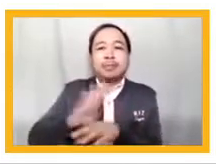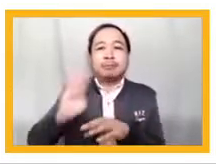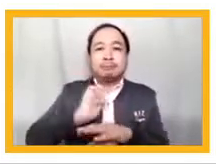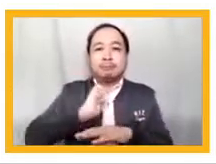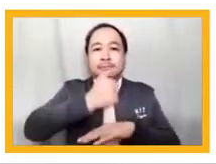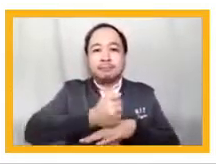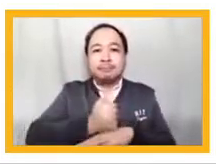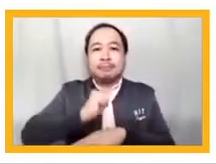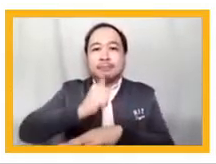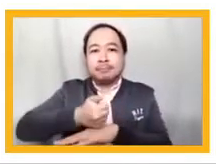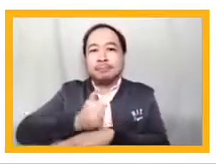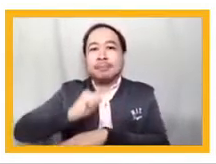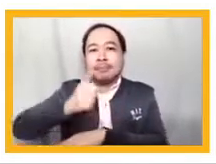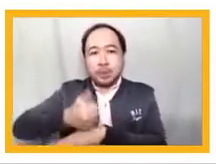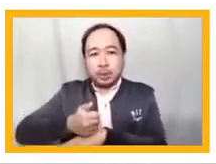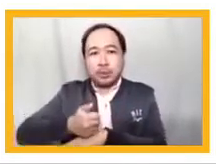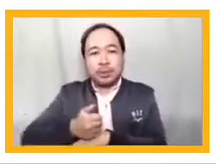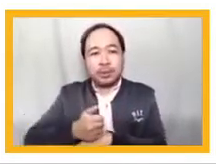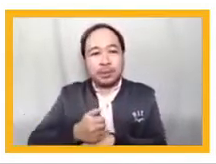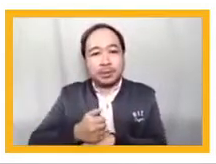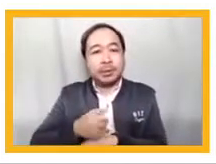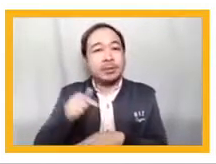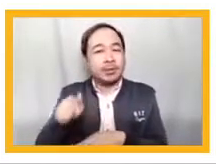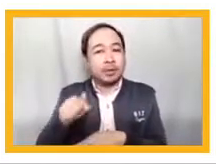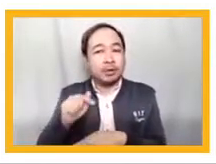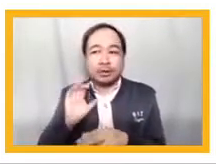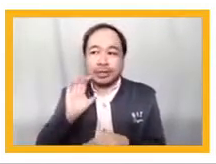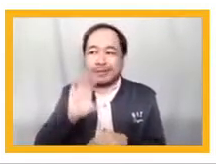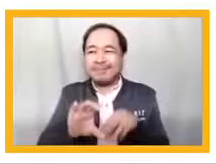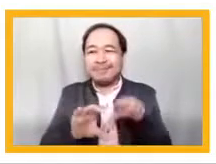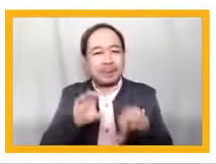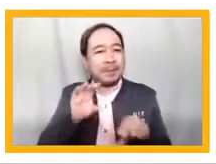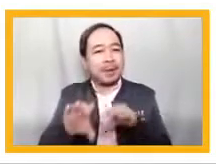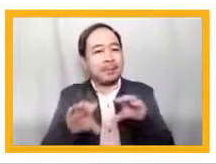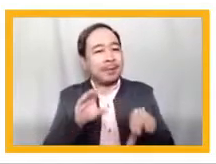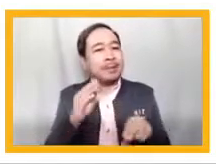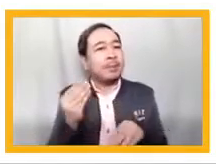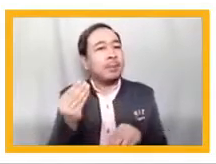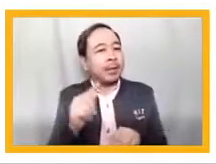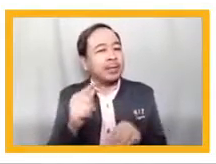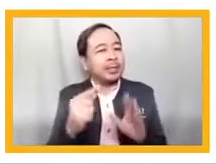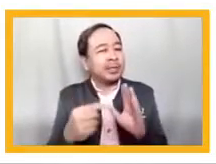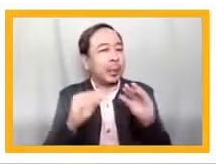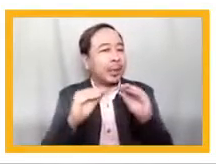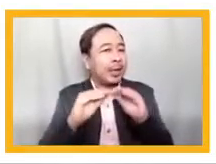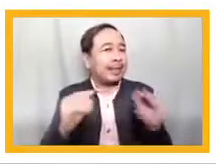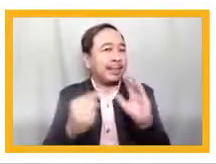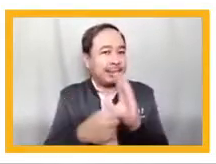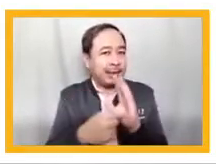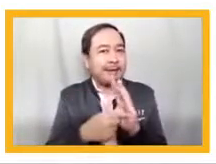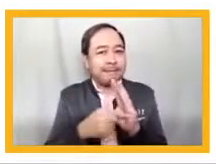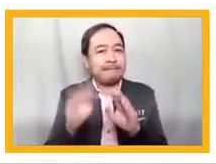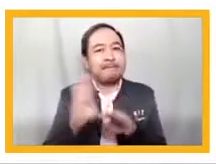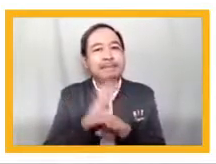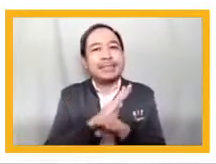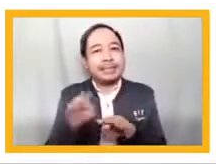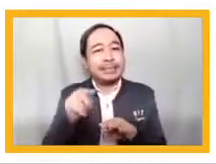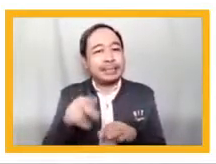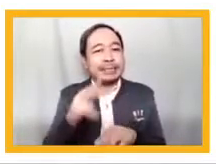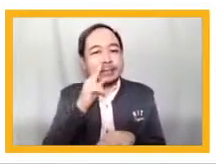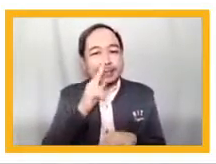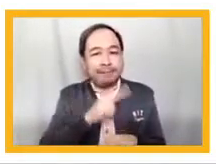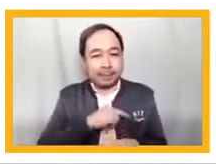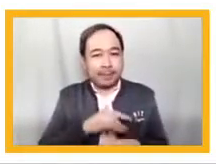also put money into the EdTech startup in Vietnam. And set